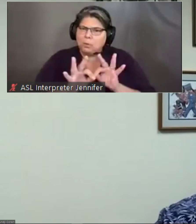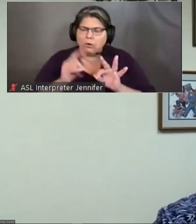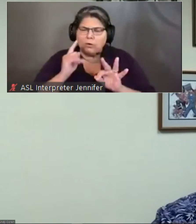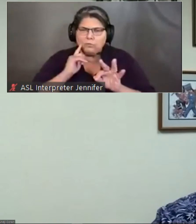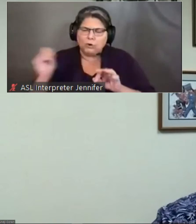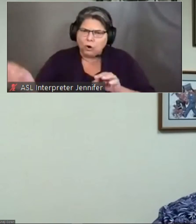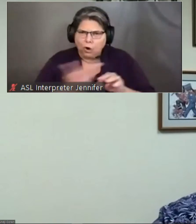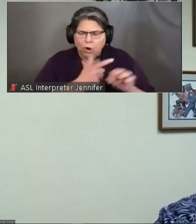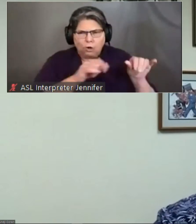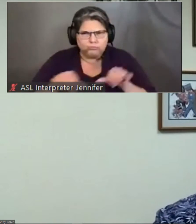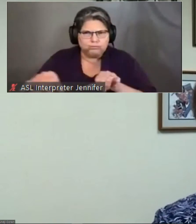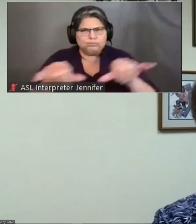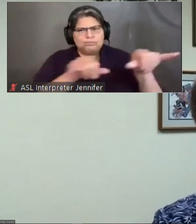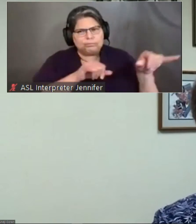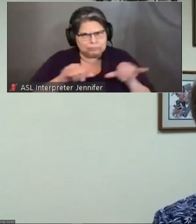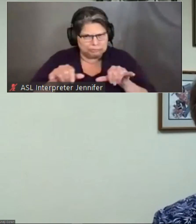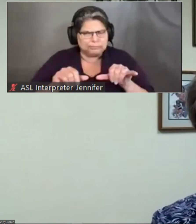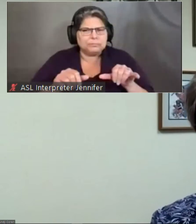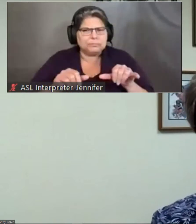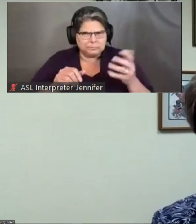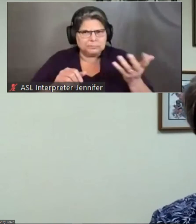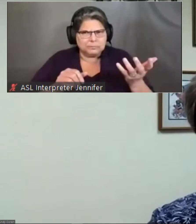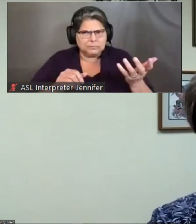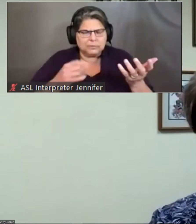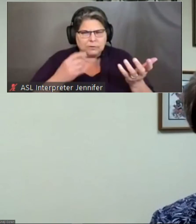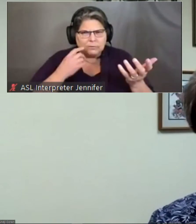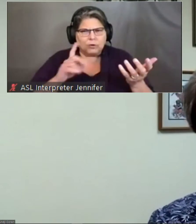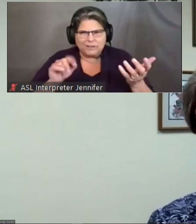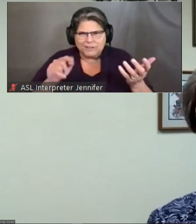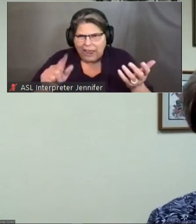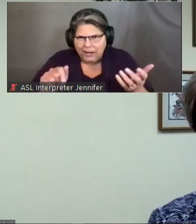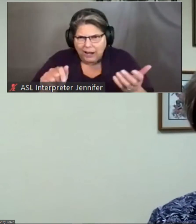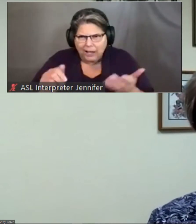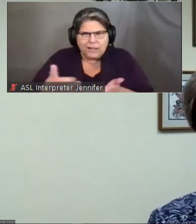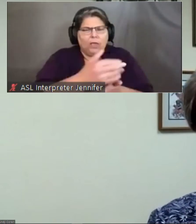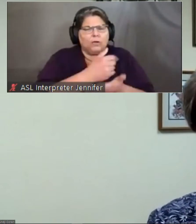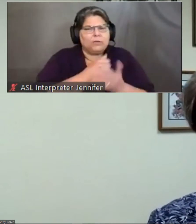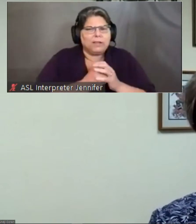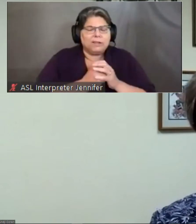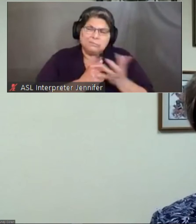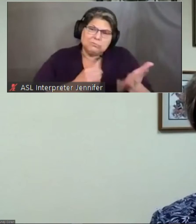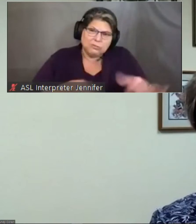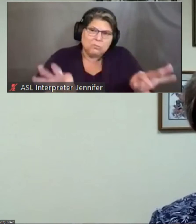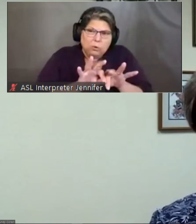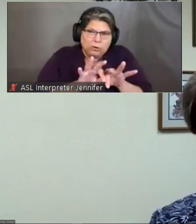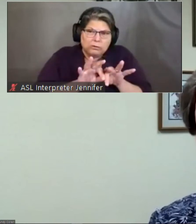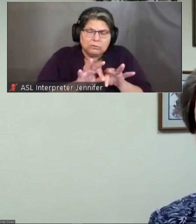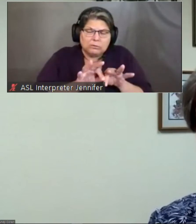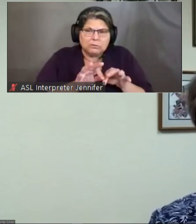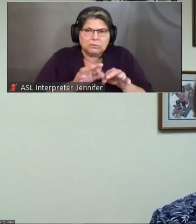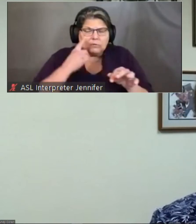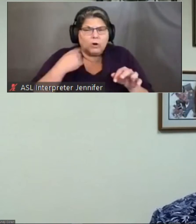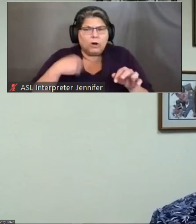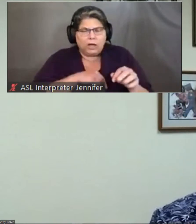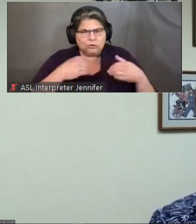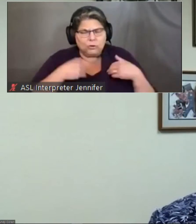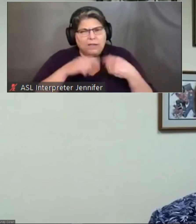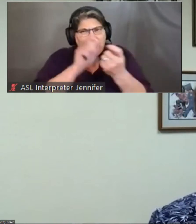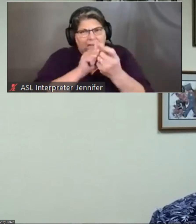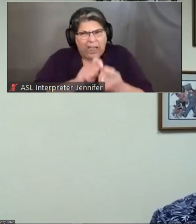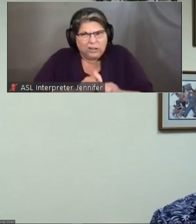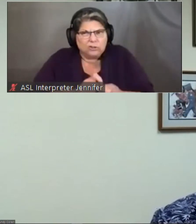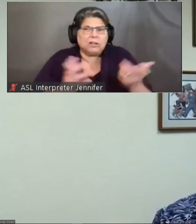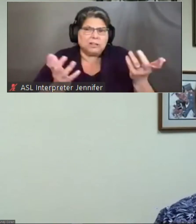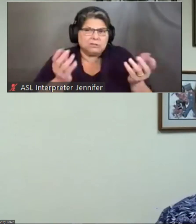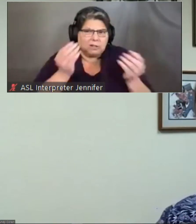data gathering, which is an important problem, and important for us to have accurate and complete. So